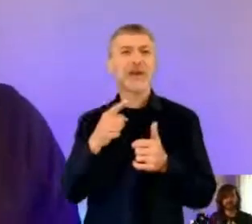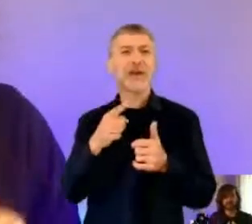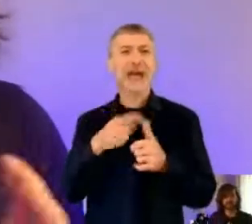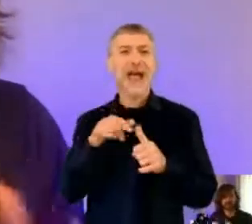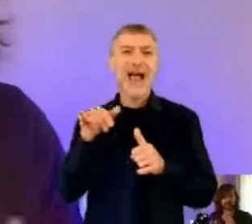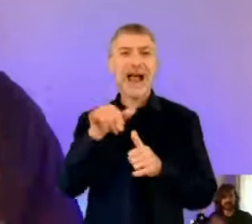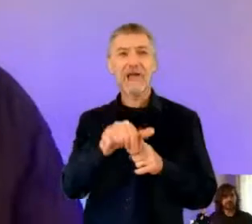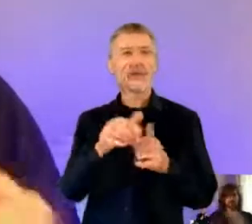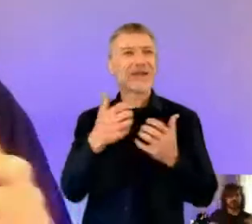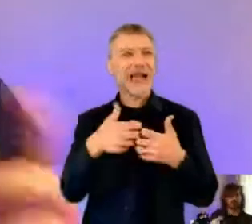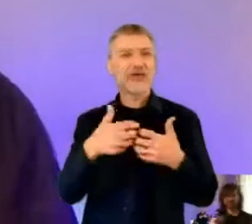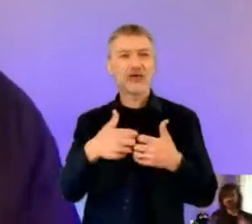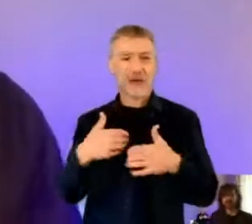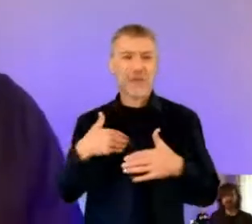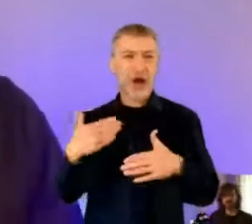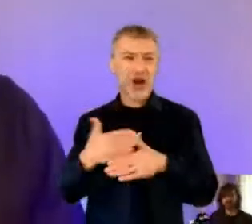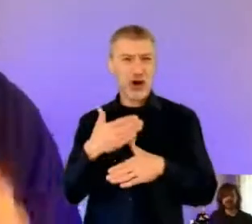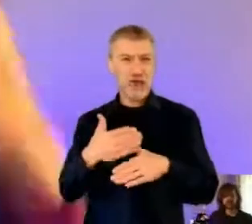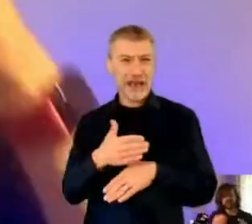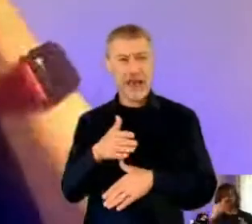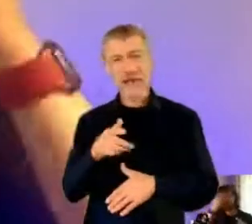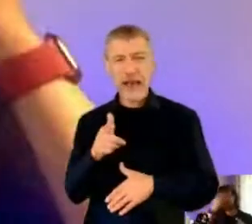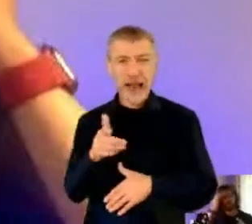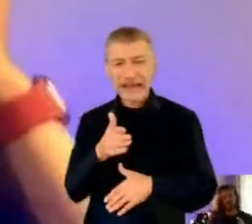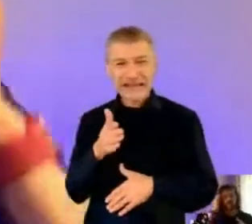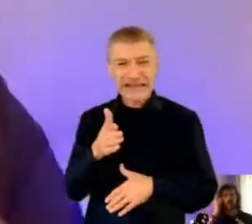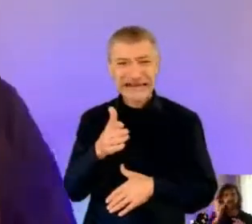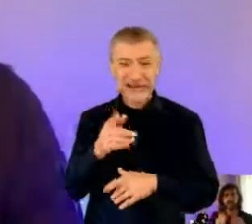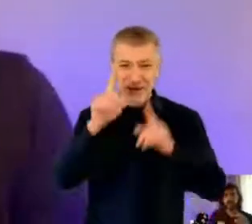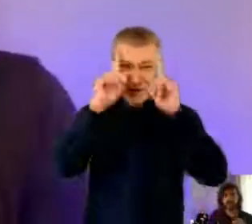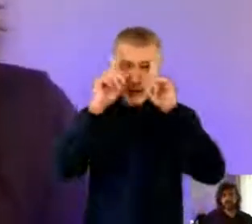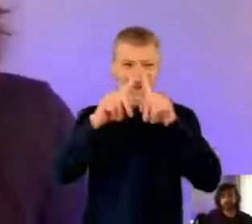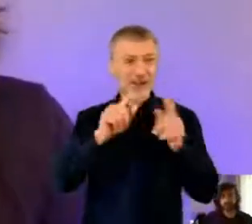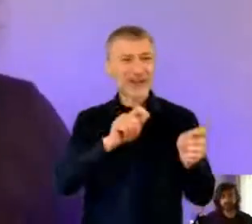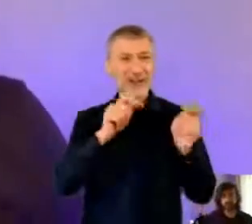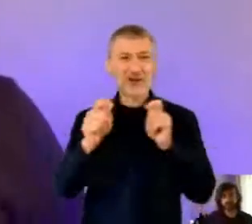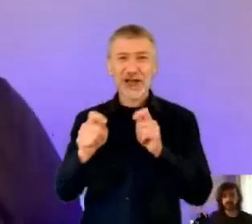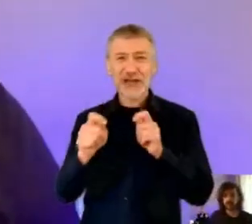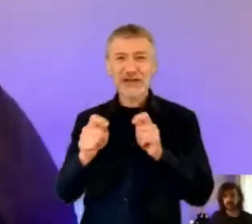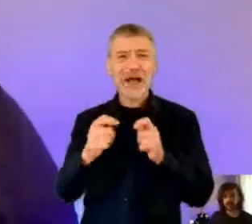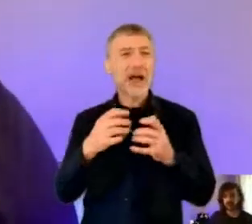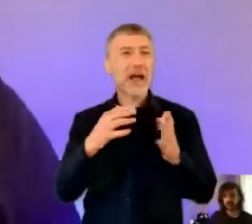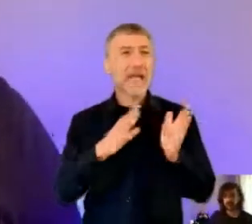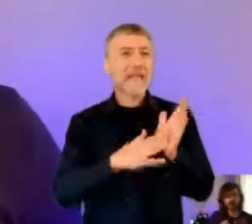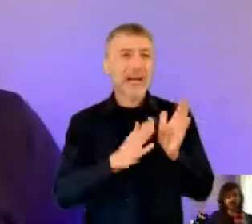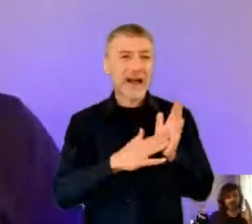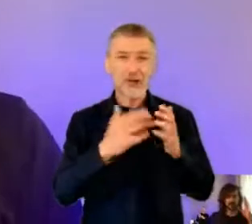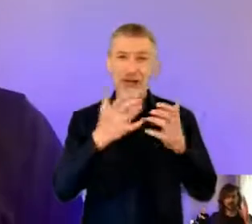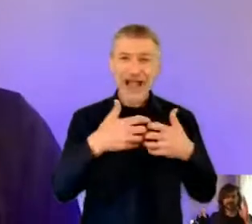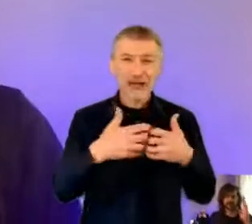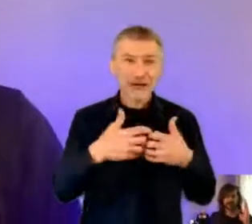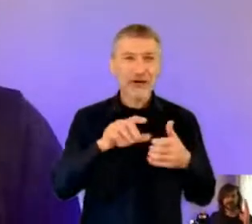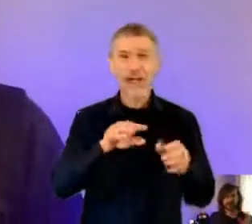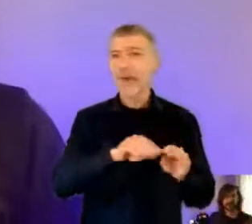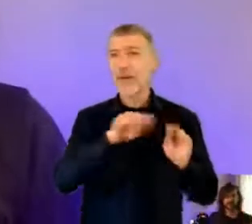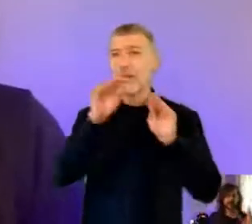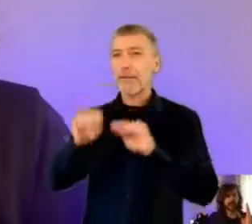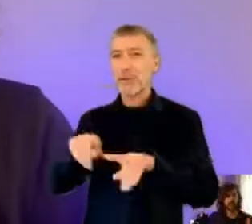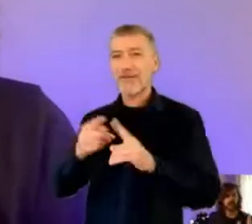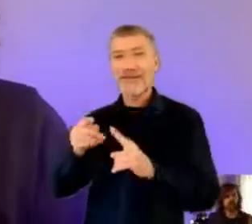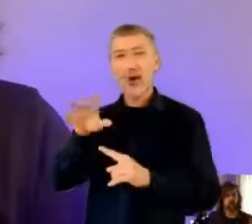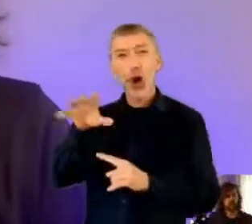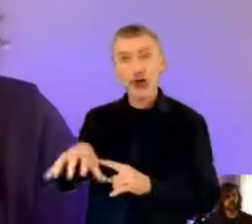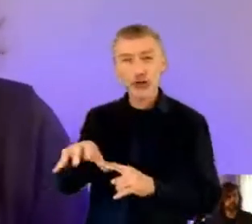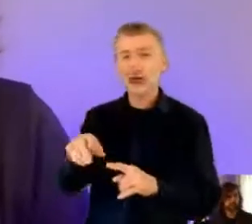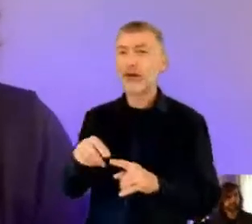it didn't go straight. Like, I changed universities. I went to mechanical engineering. I went to another country. But in the end, I always had the idea that